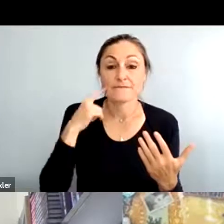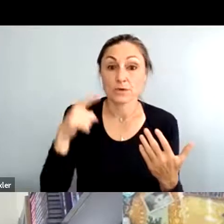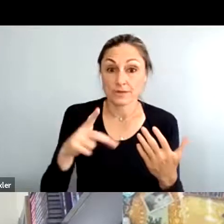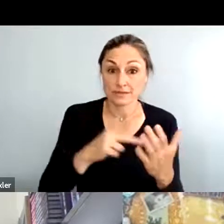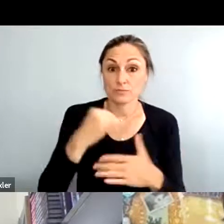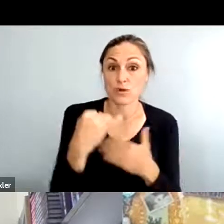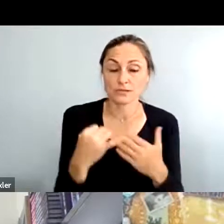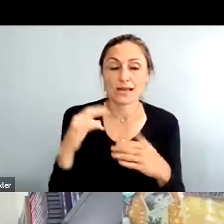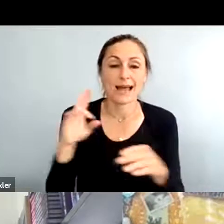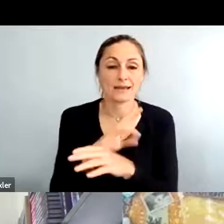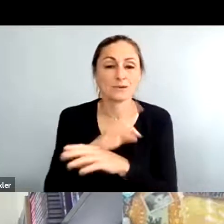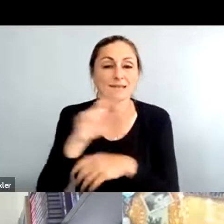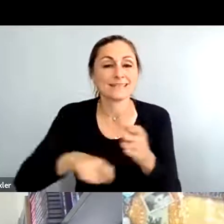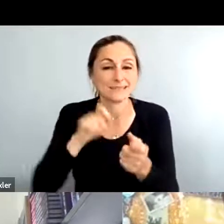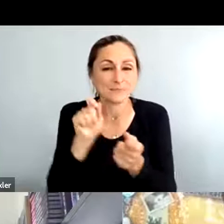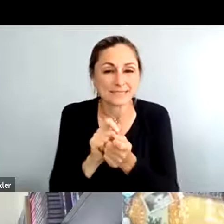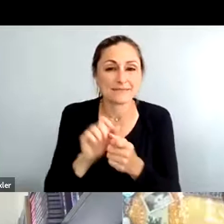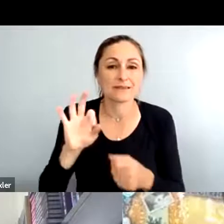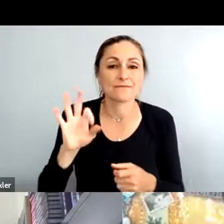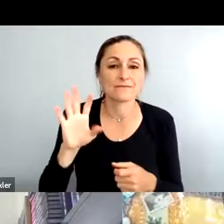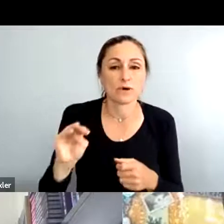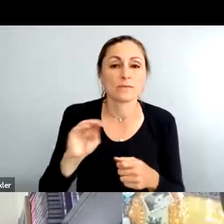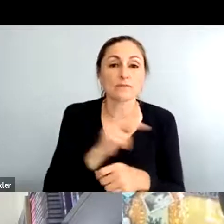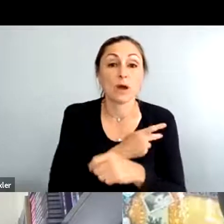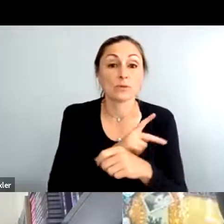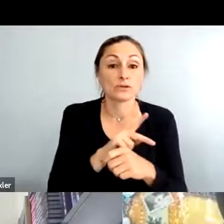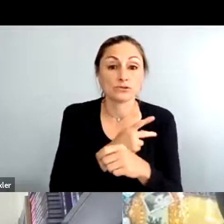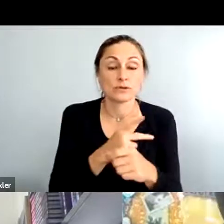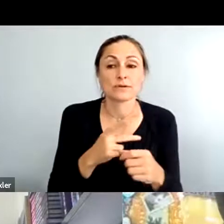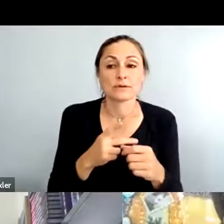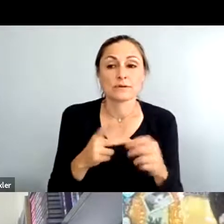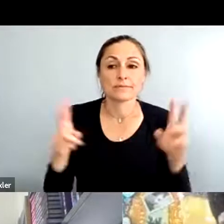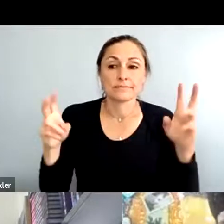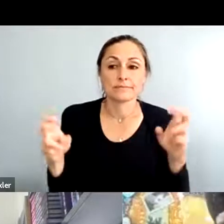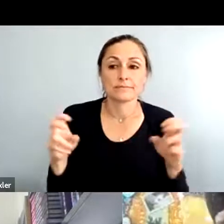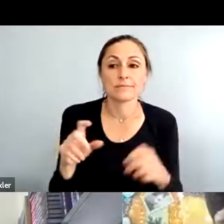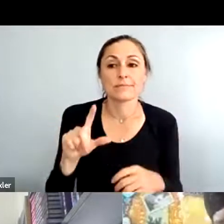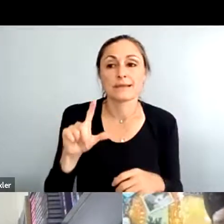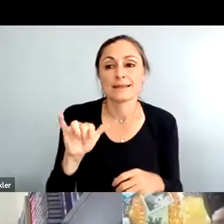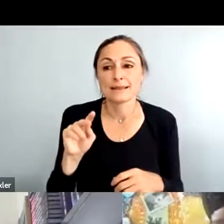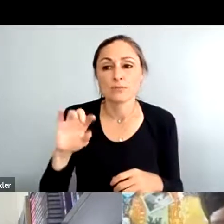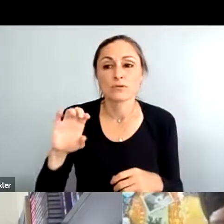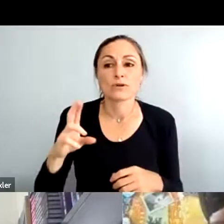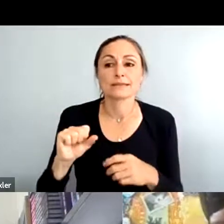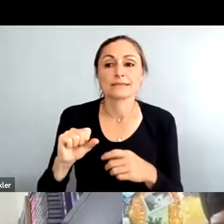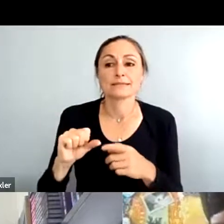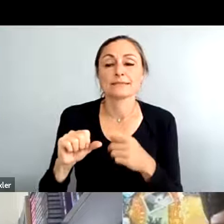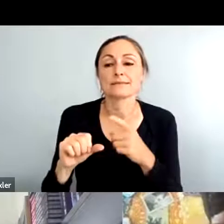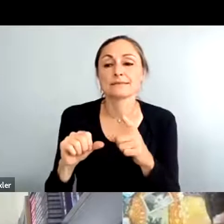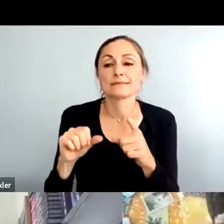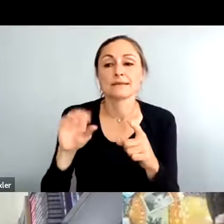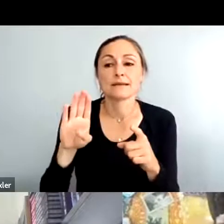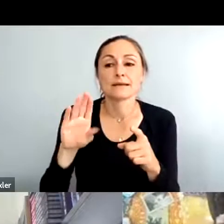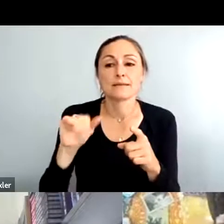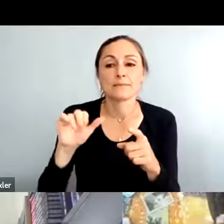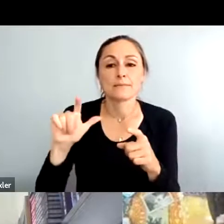I used a specific form of poetry, form being like stuff like limericks, ballads, stuff like that. I